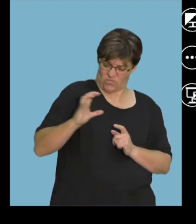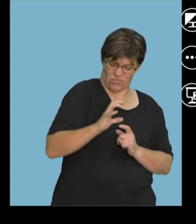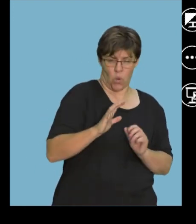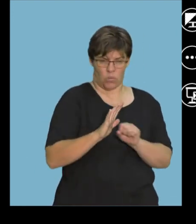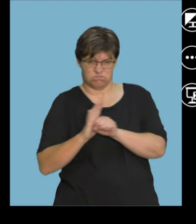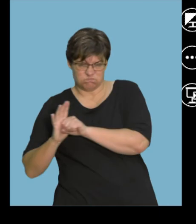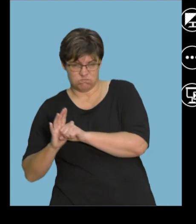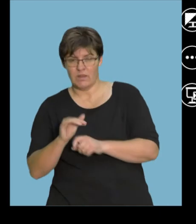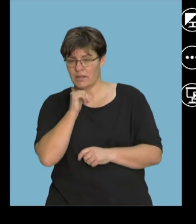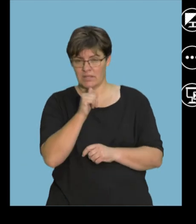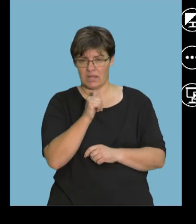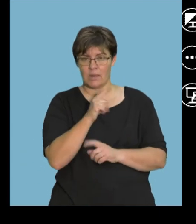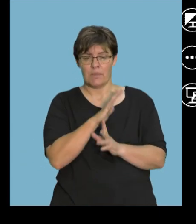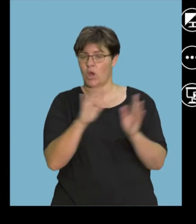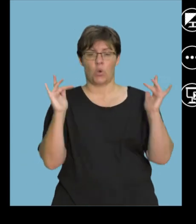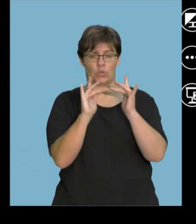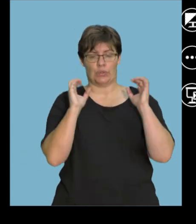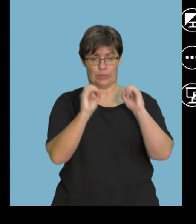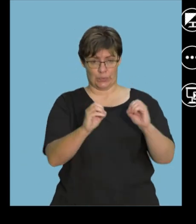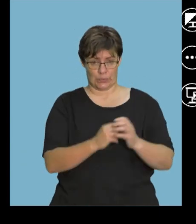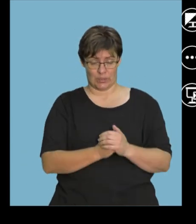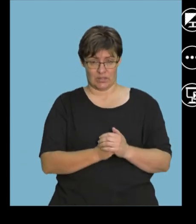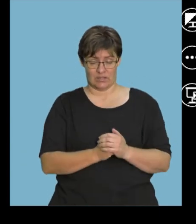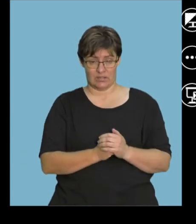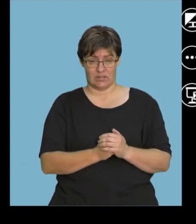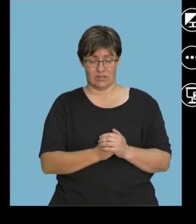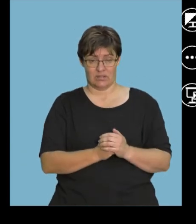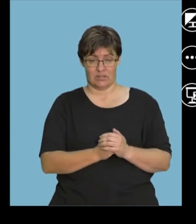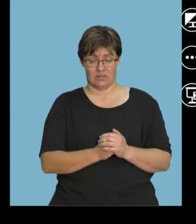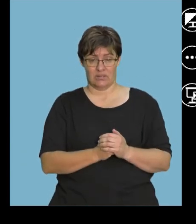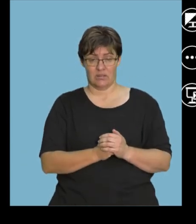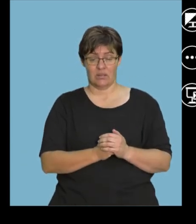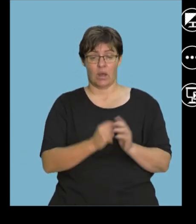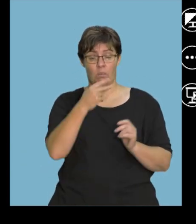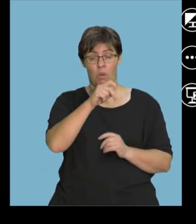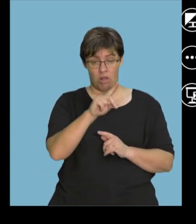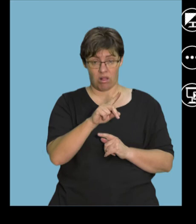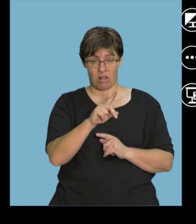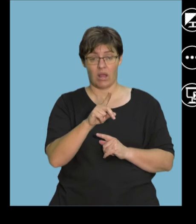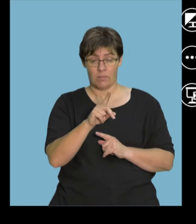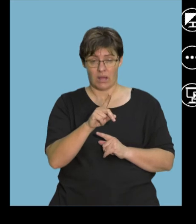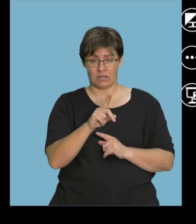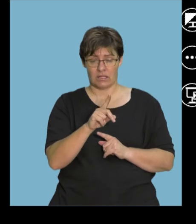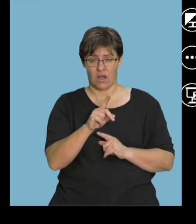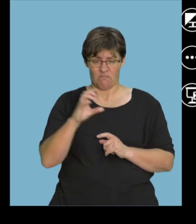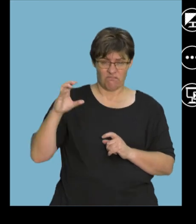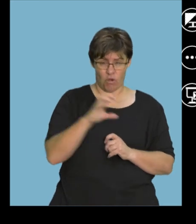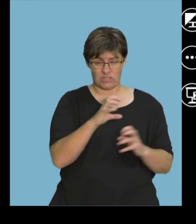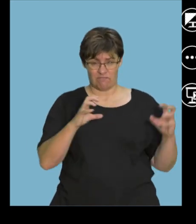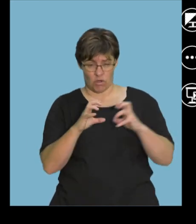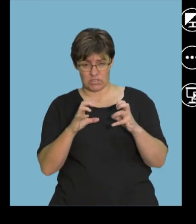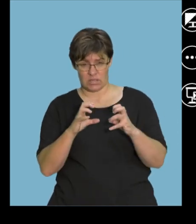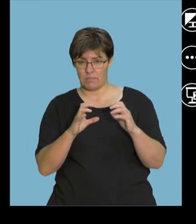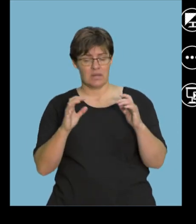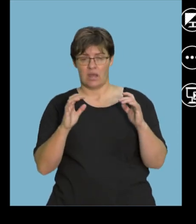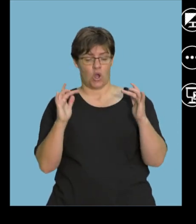actually exert on each other, they are actually non-contact. For two magnets to exert, or for two poles to actually exert